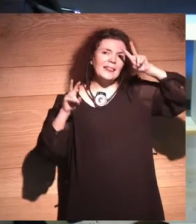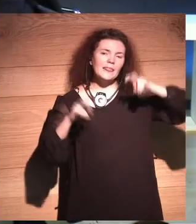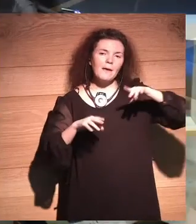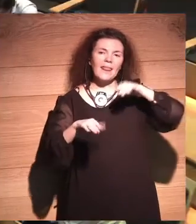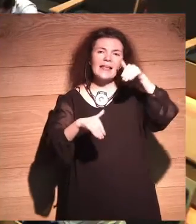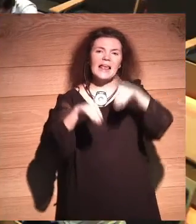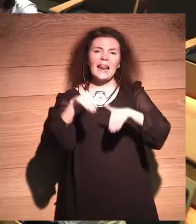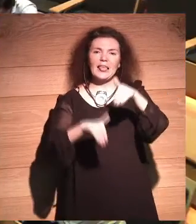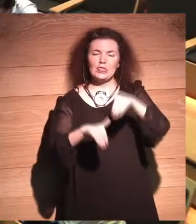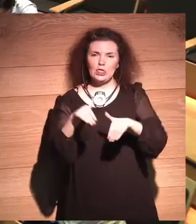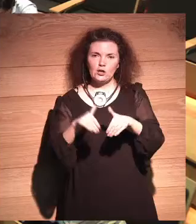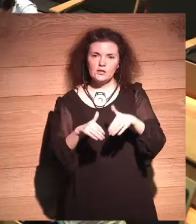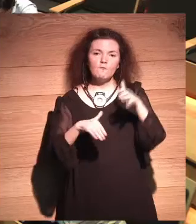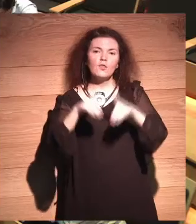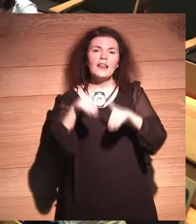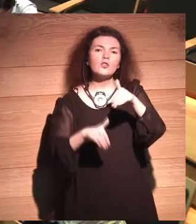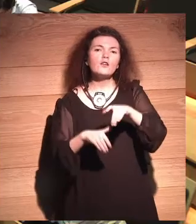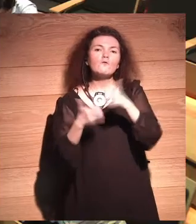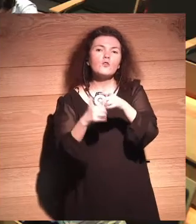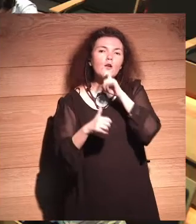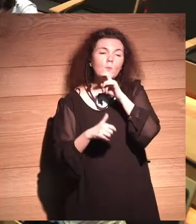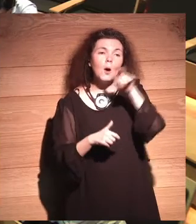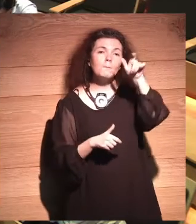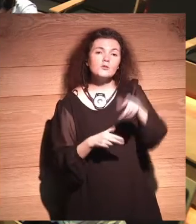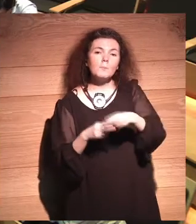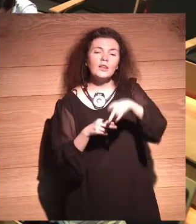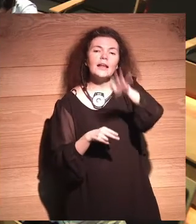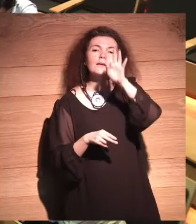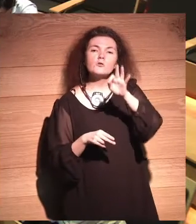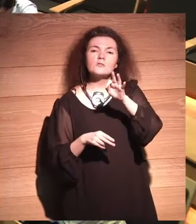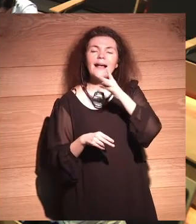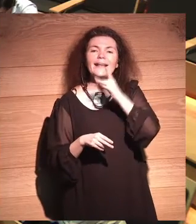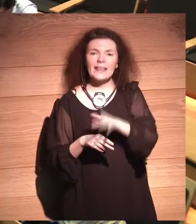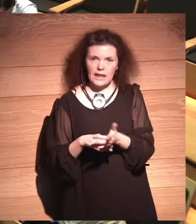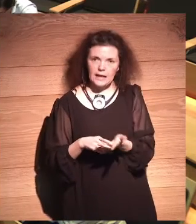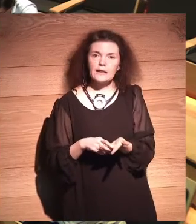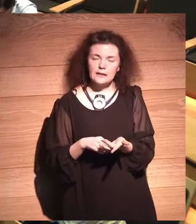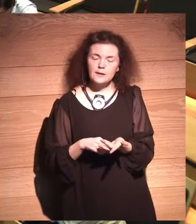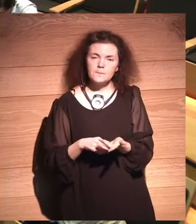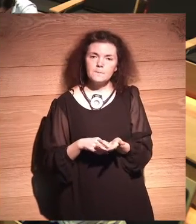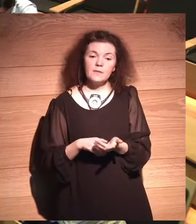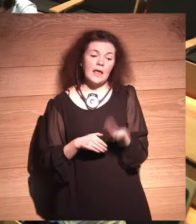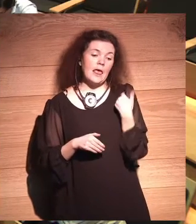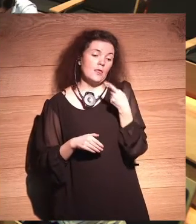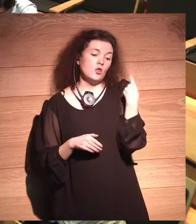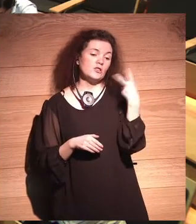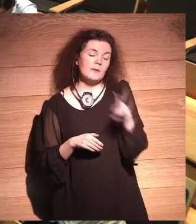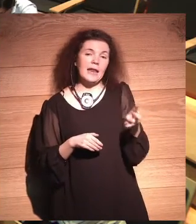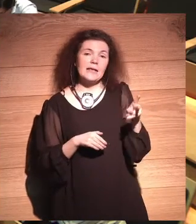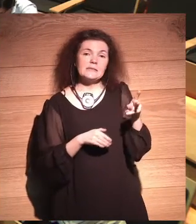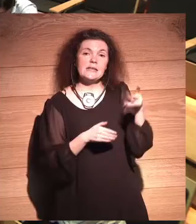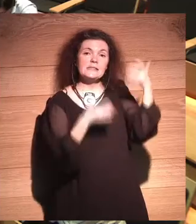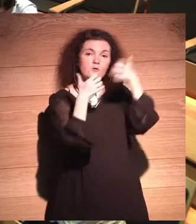saw greater citizen engagement and turnout in the most recent election in the United States 2 weeks ago than we've ever